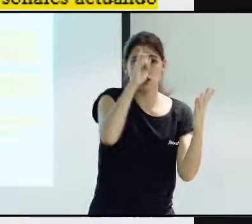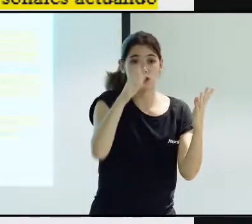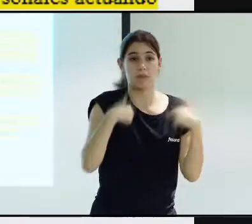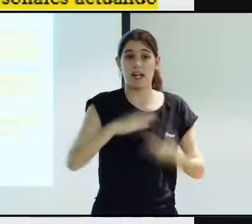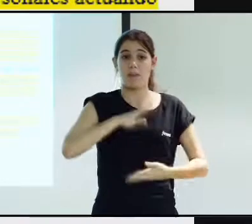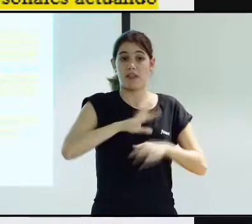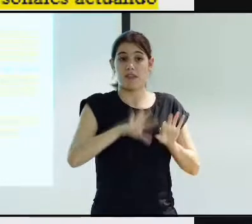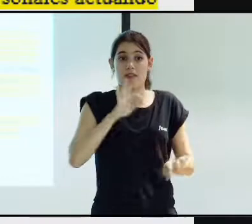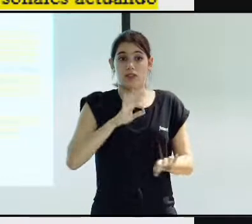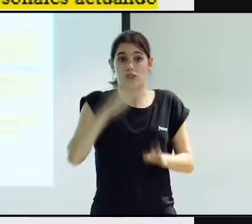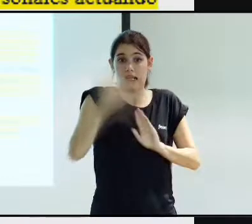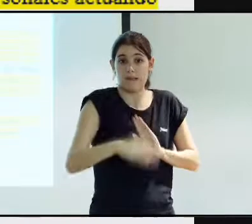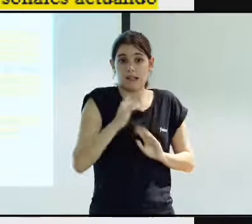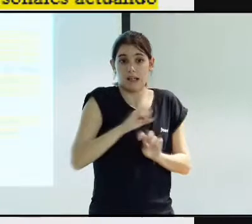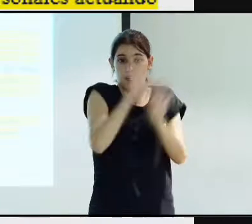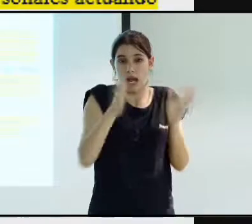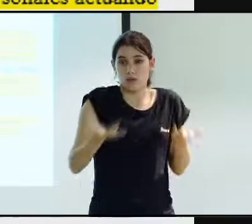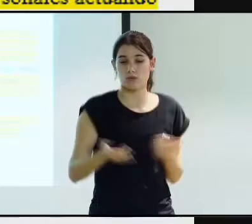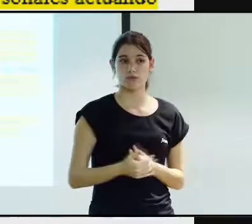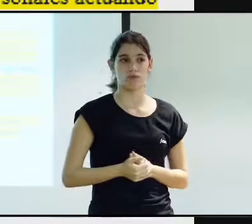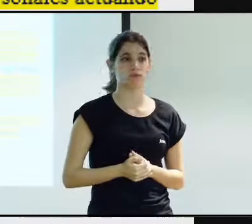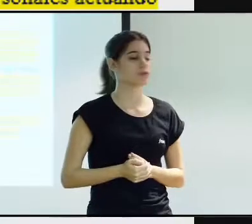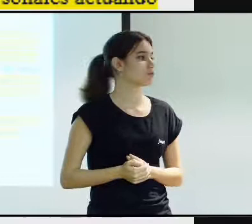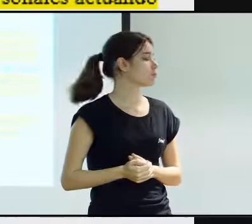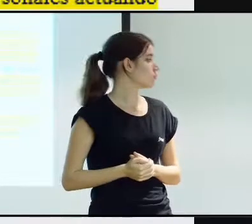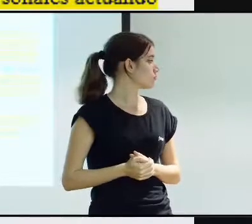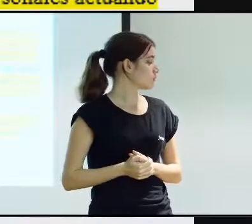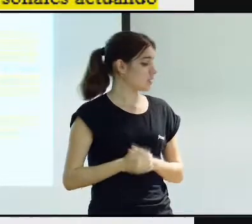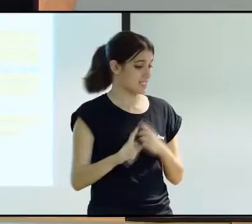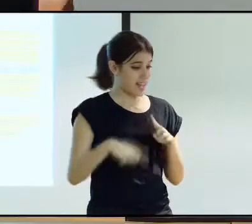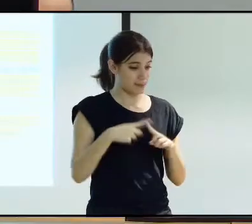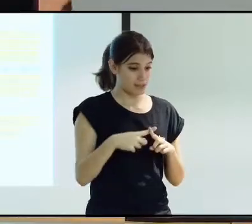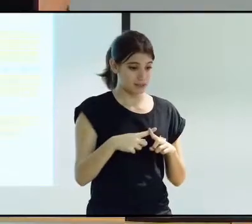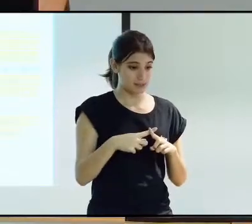options are, obviously our capacity to make a decision is limited.